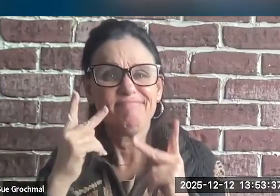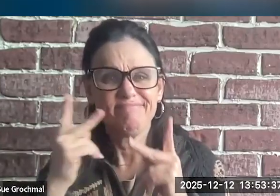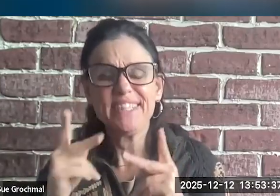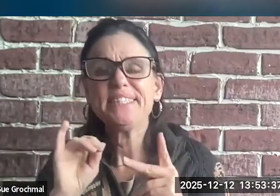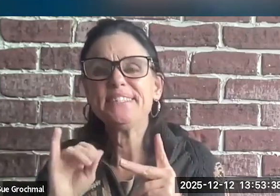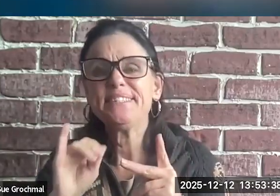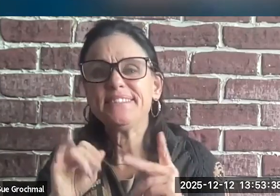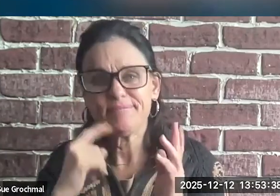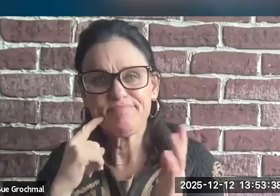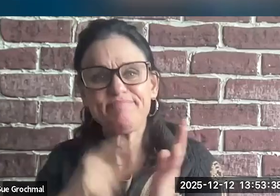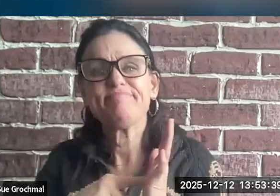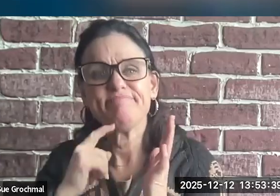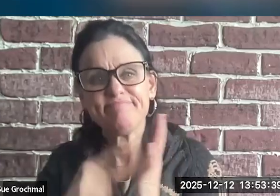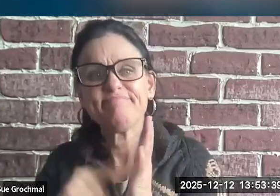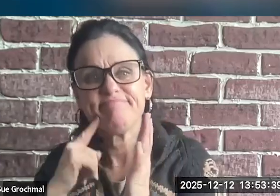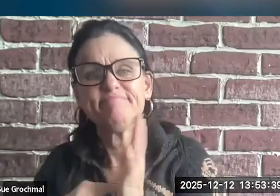needs.